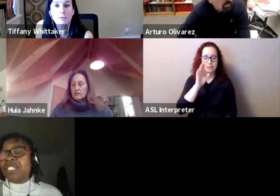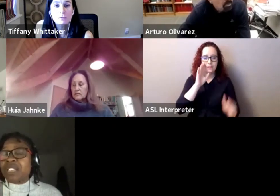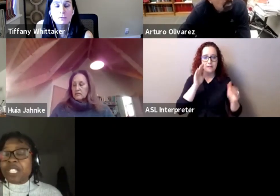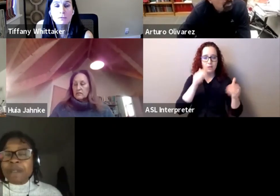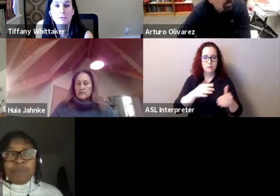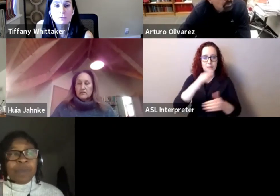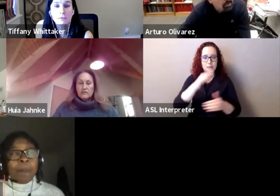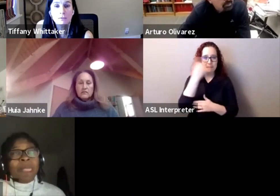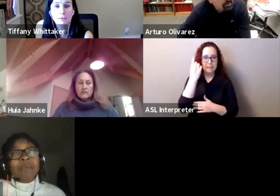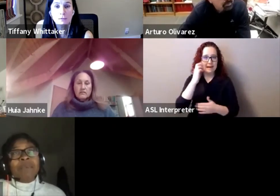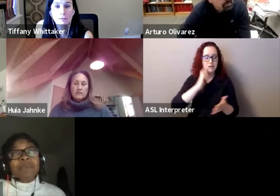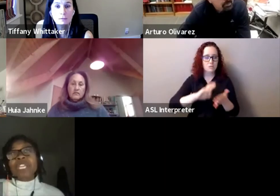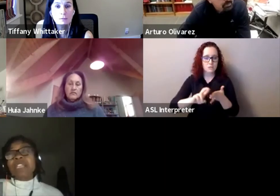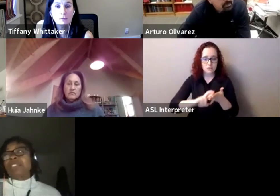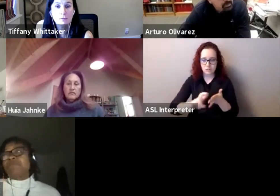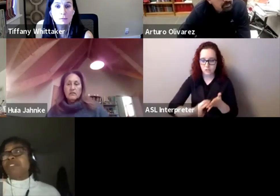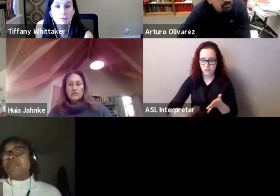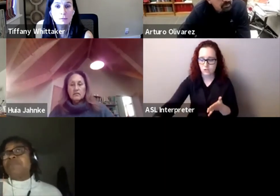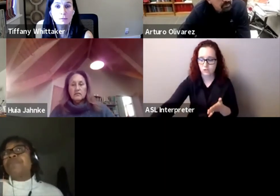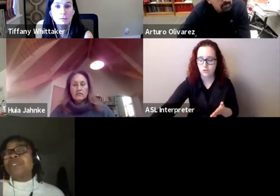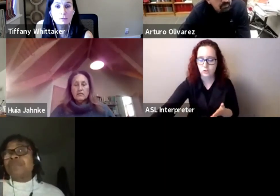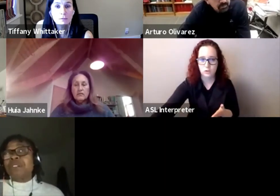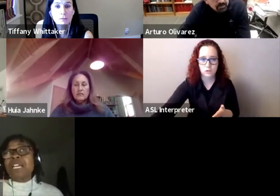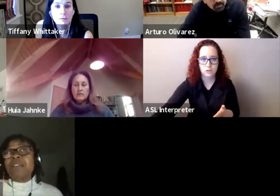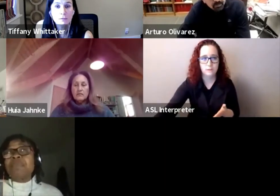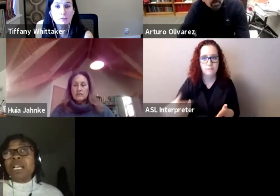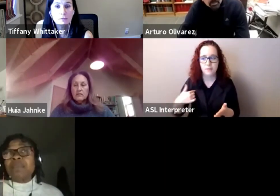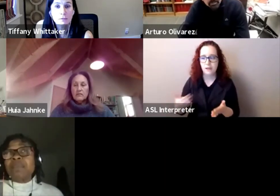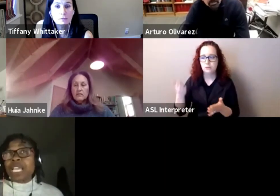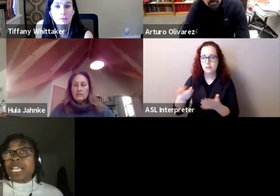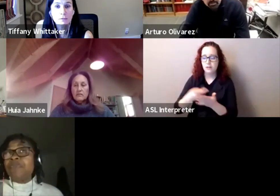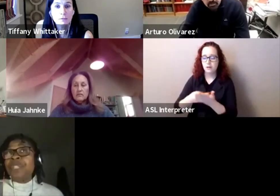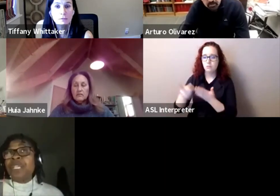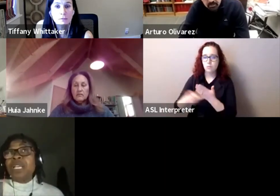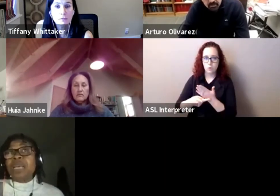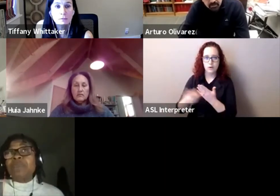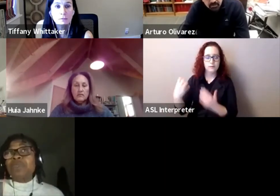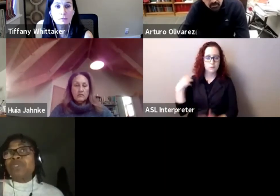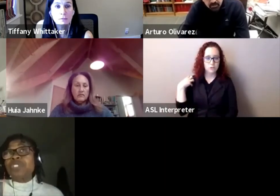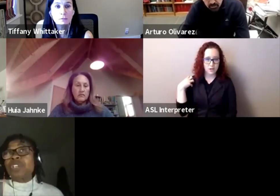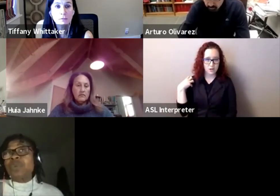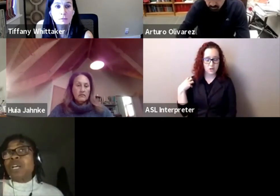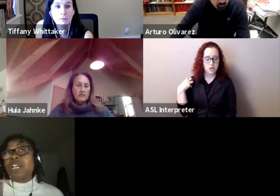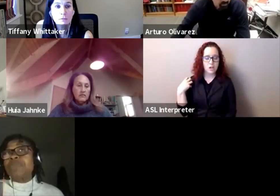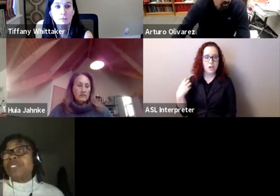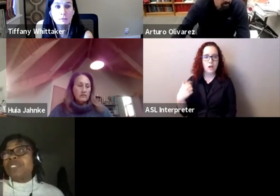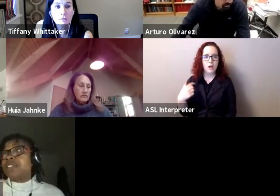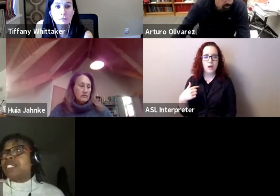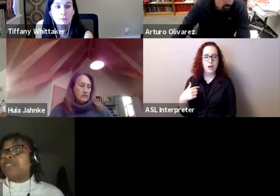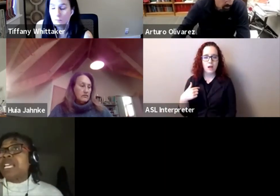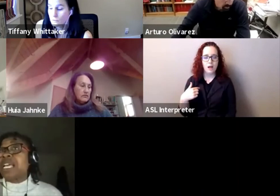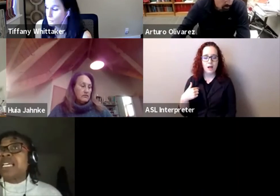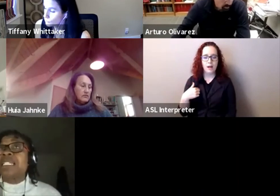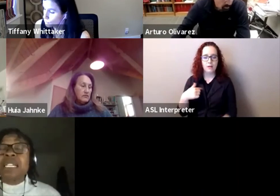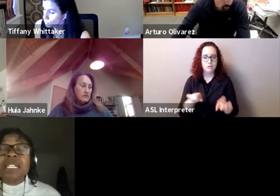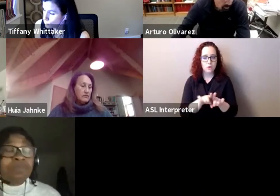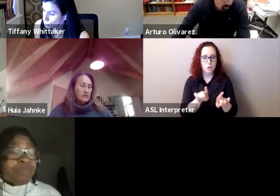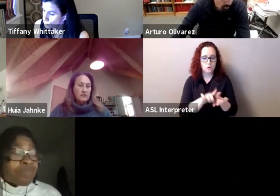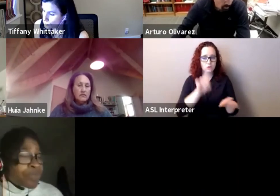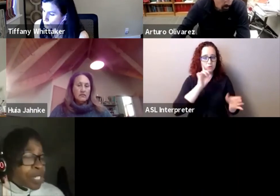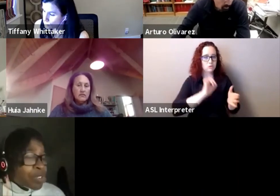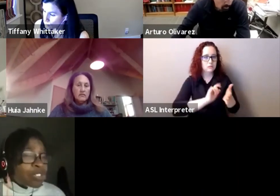Black research. I was on there, and I was a program chair, and I was also the secretary